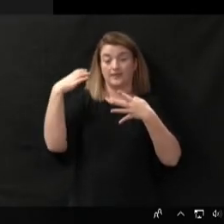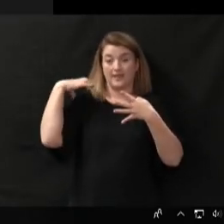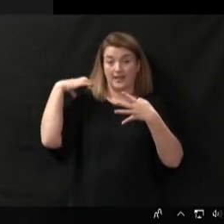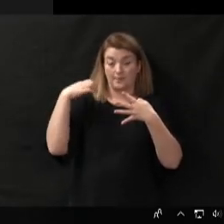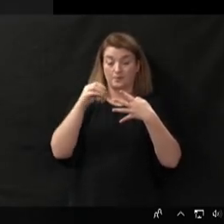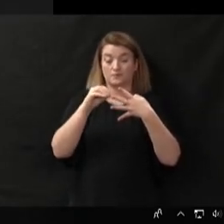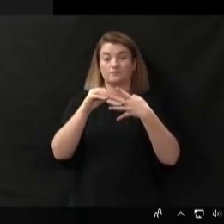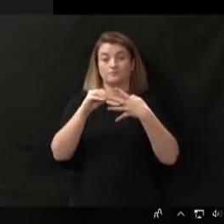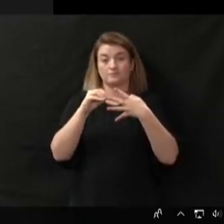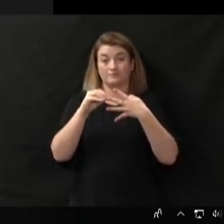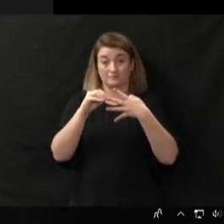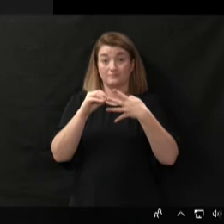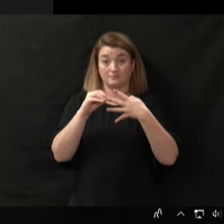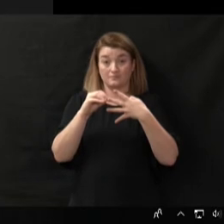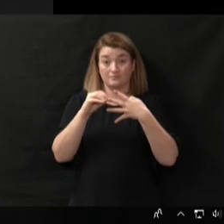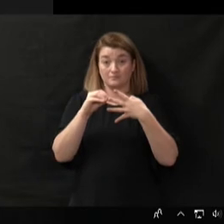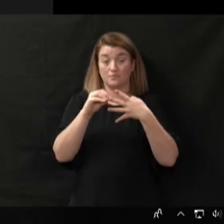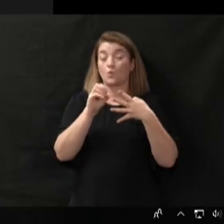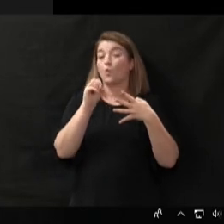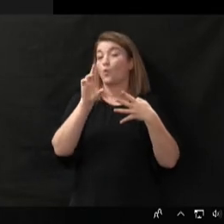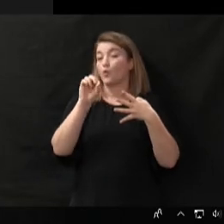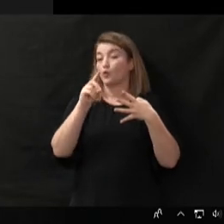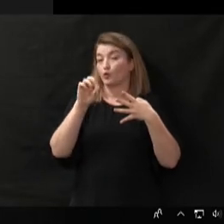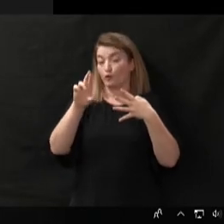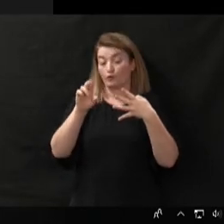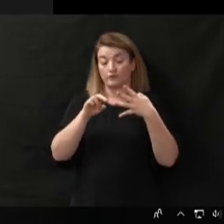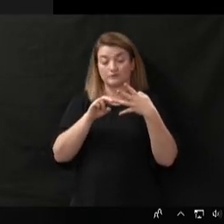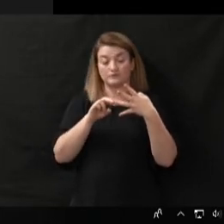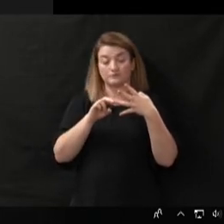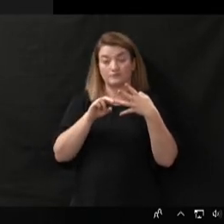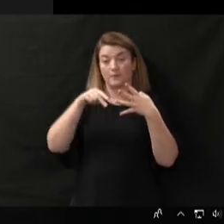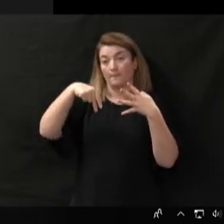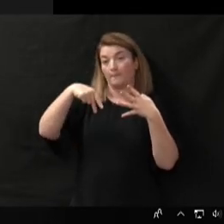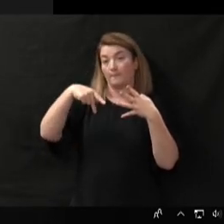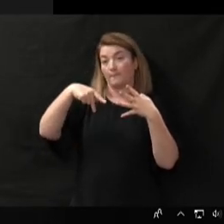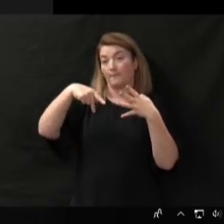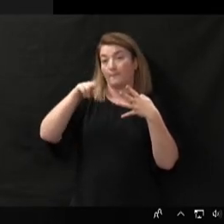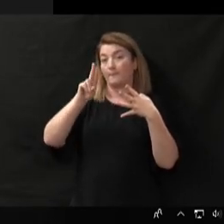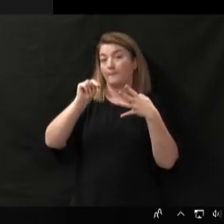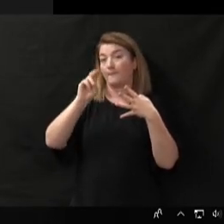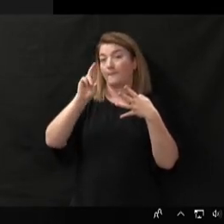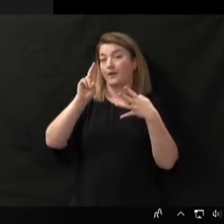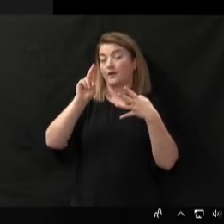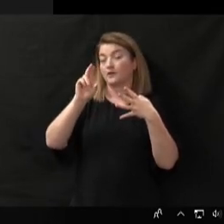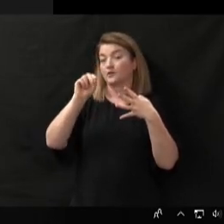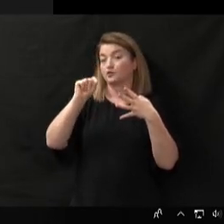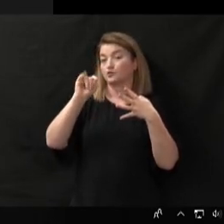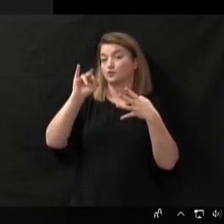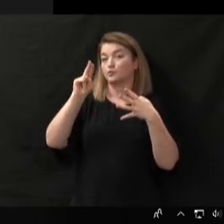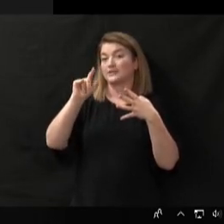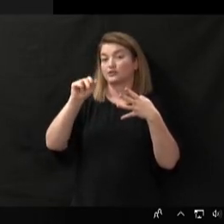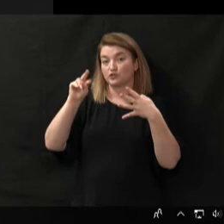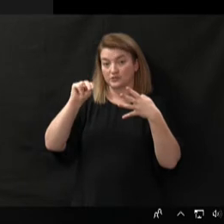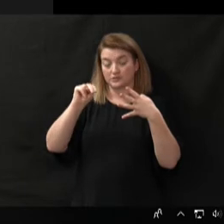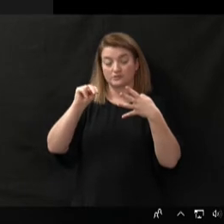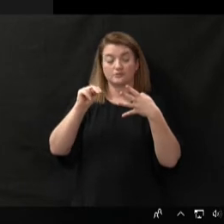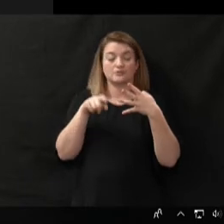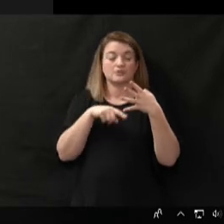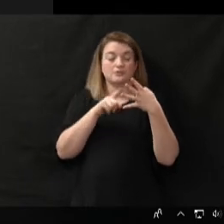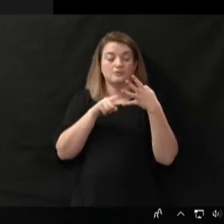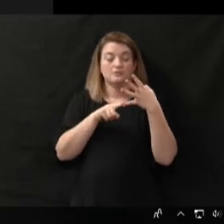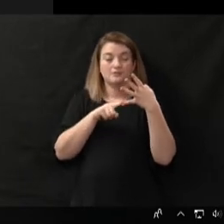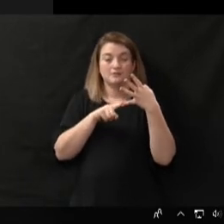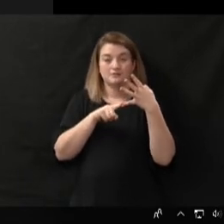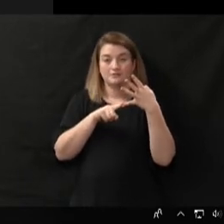Some people use cups. They put a U there instead of an O, and it's for understanding. Does the sentence make sense? It's just